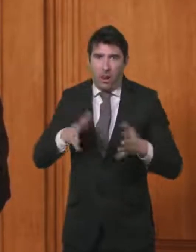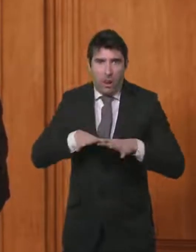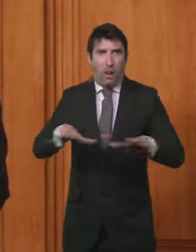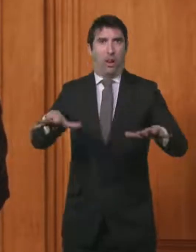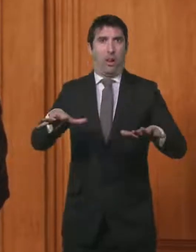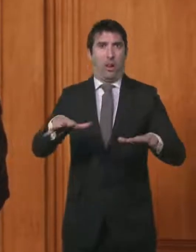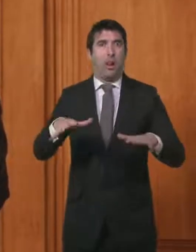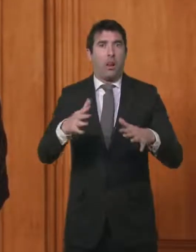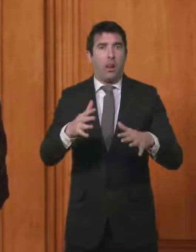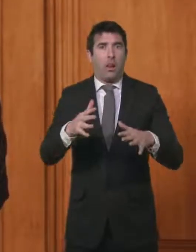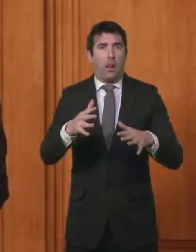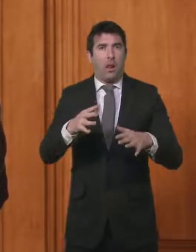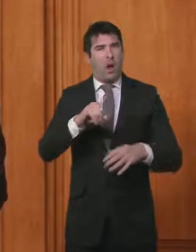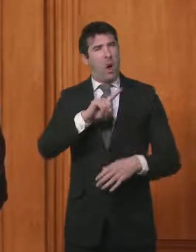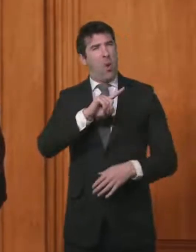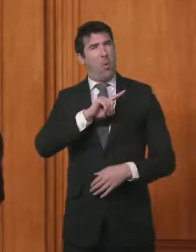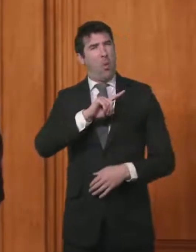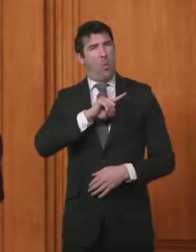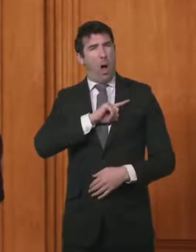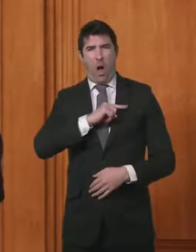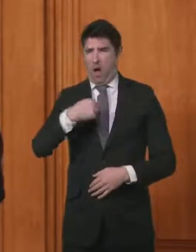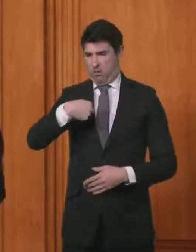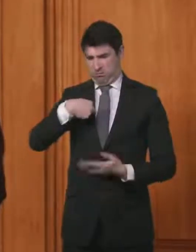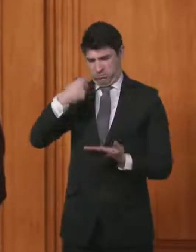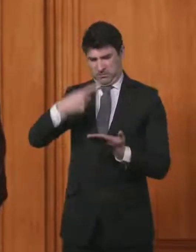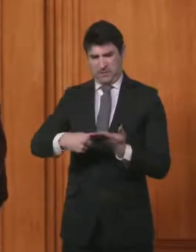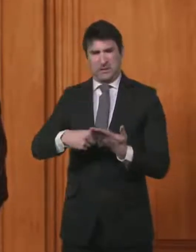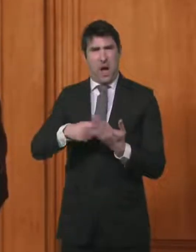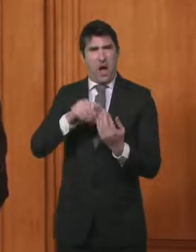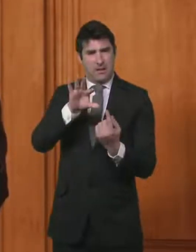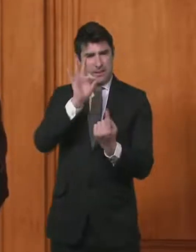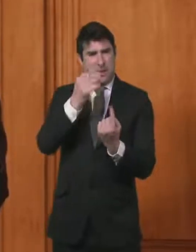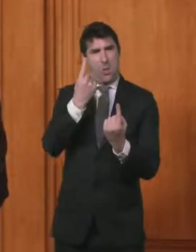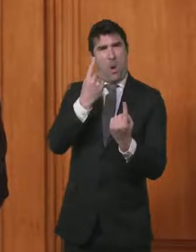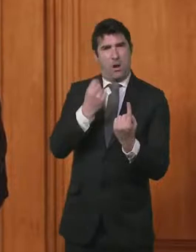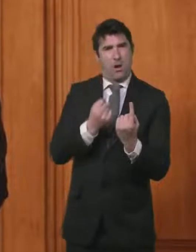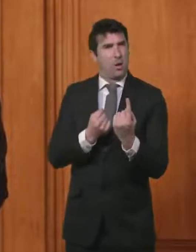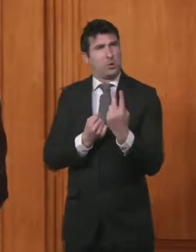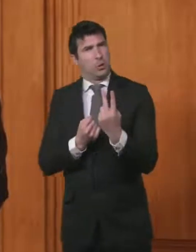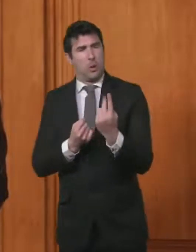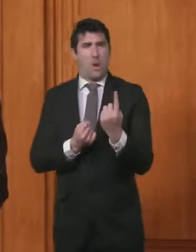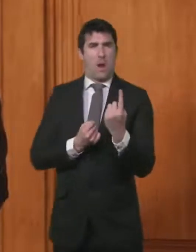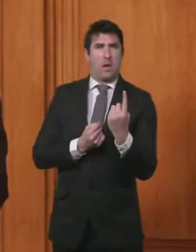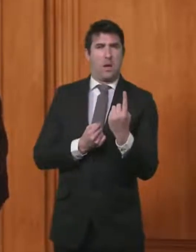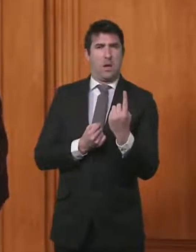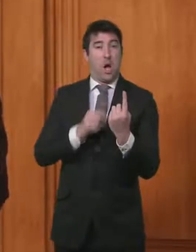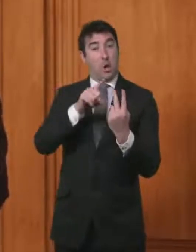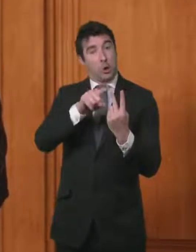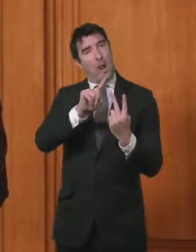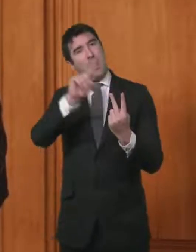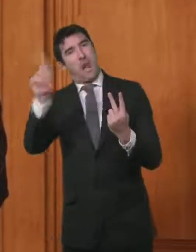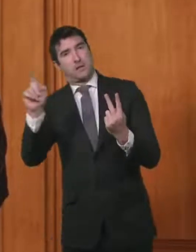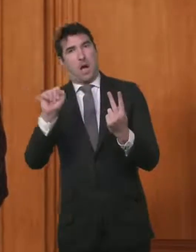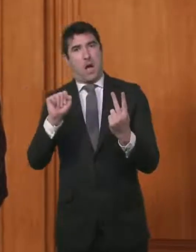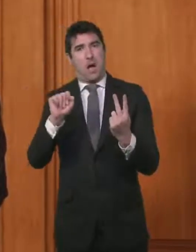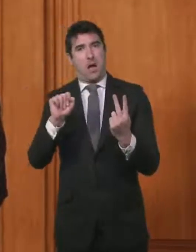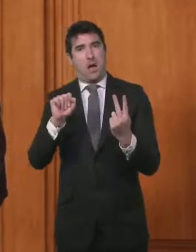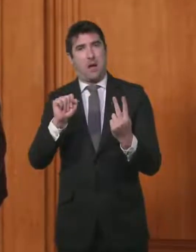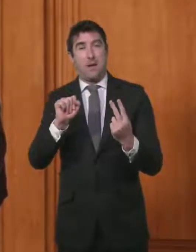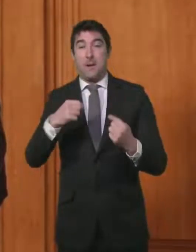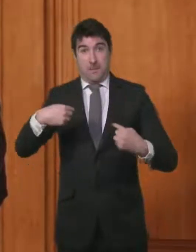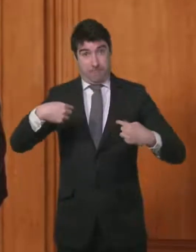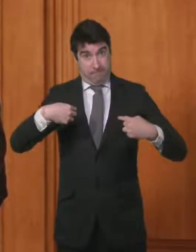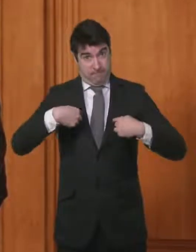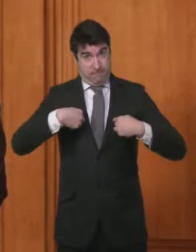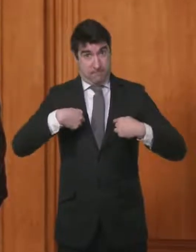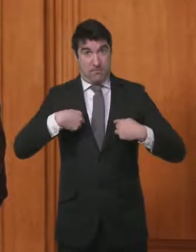Oh, analogy. And basically, you take what you've got, Yeah. you work out what you're going to get, you look Not at a the lot.